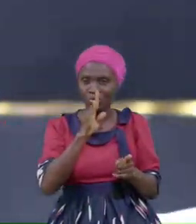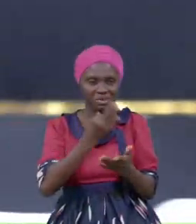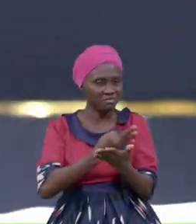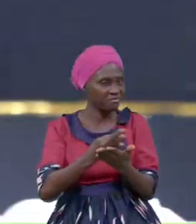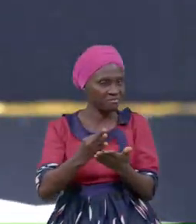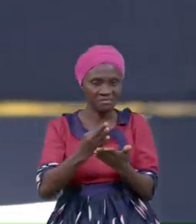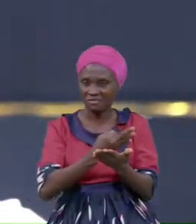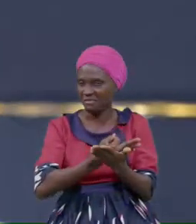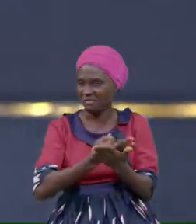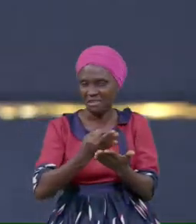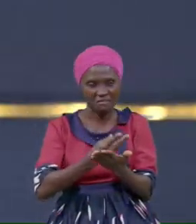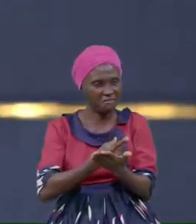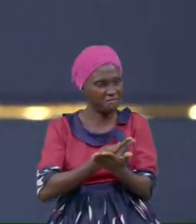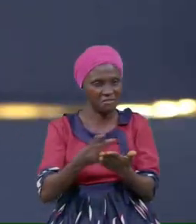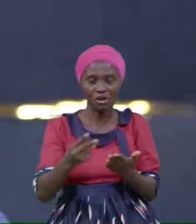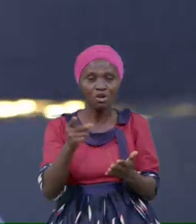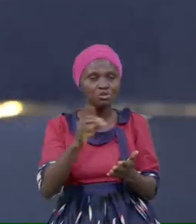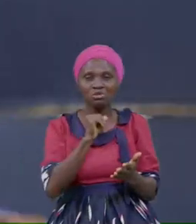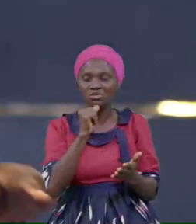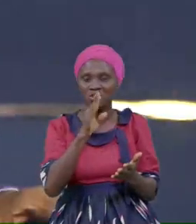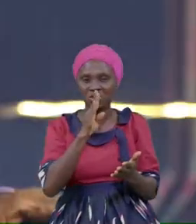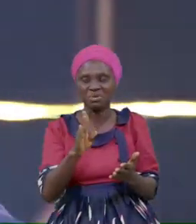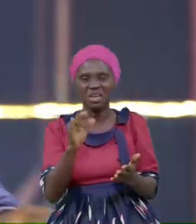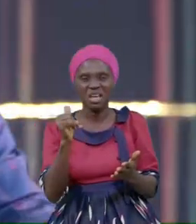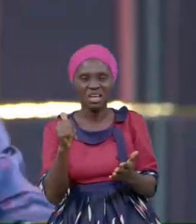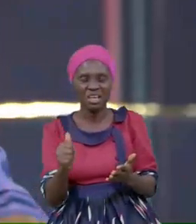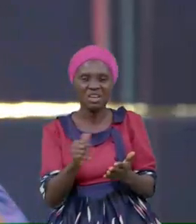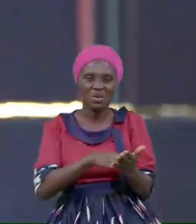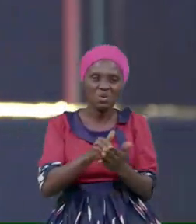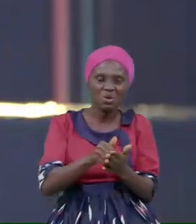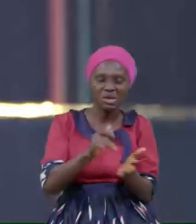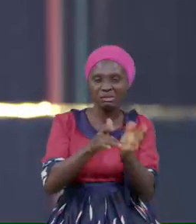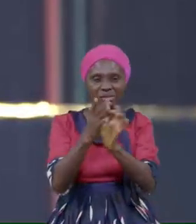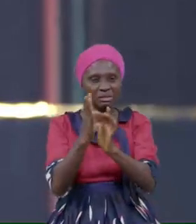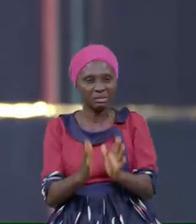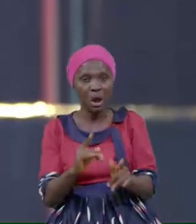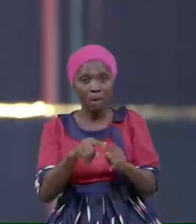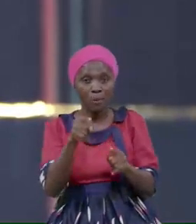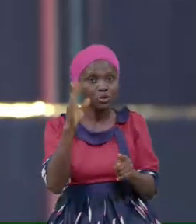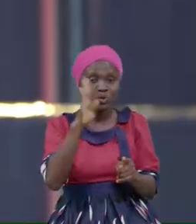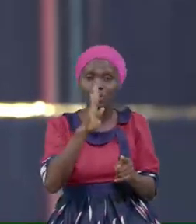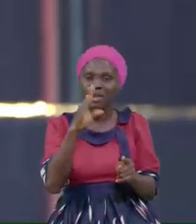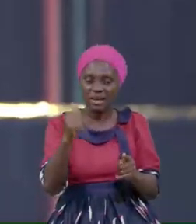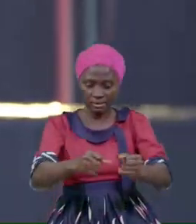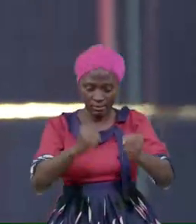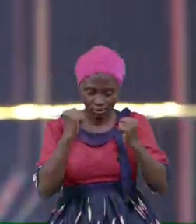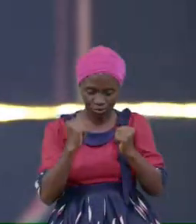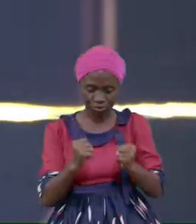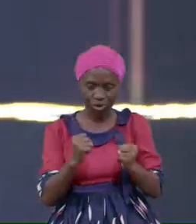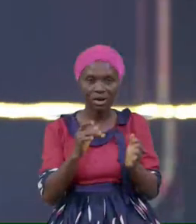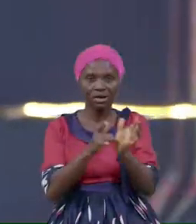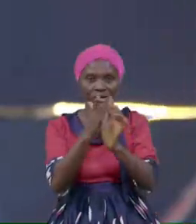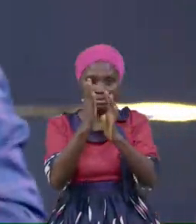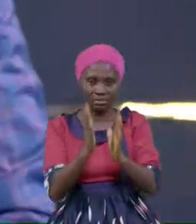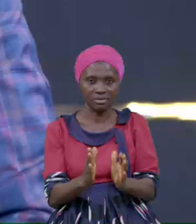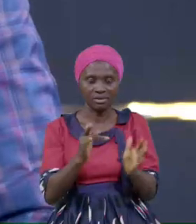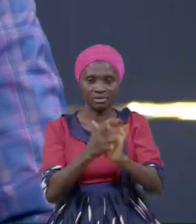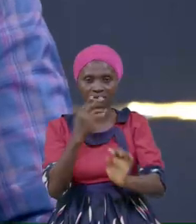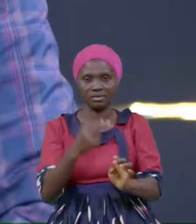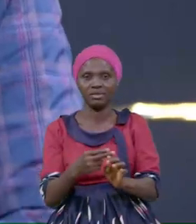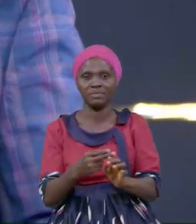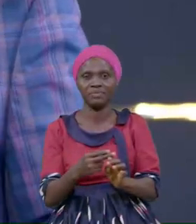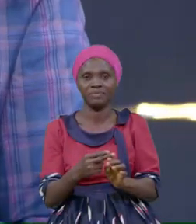so-so believer. You will be a vibrant believer. And, you know, when you go to school, you